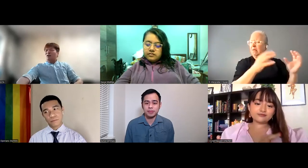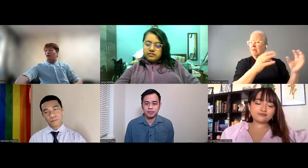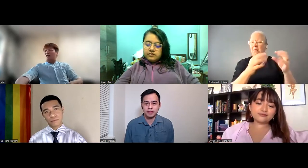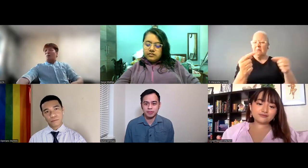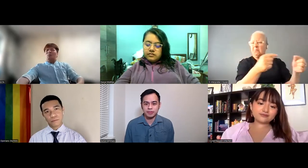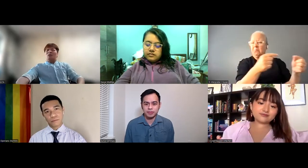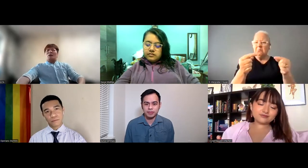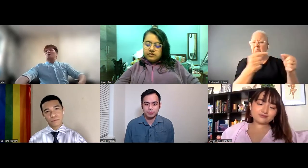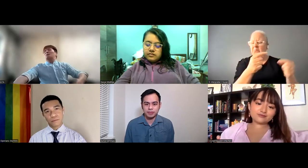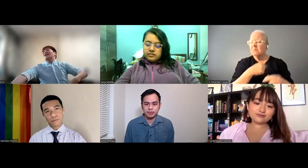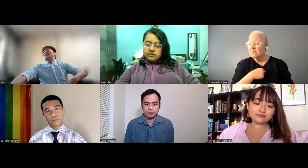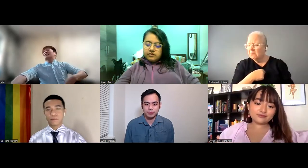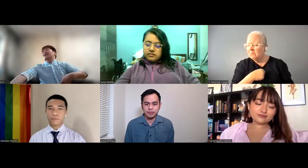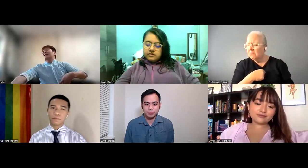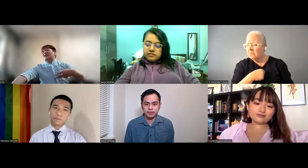that